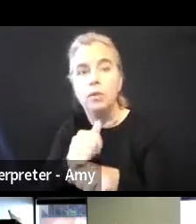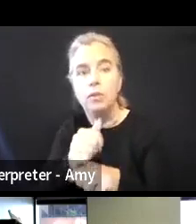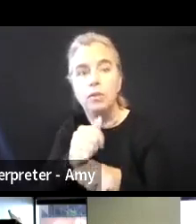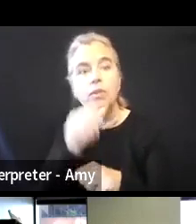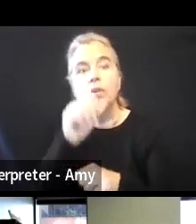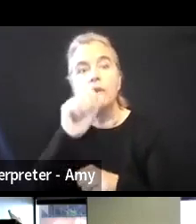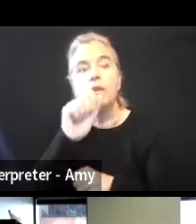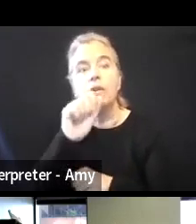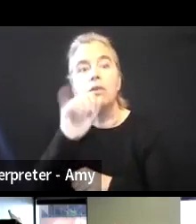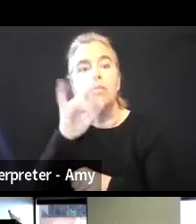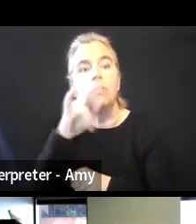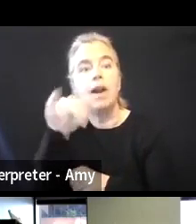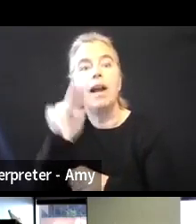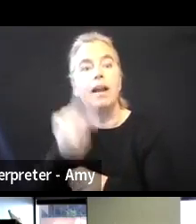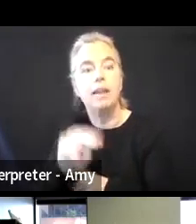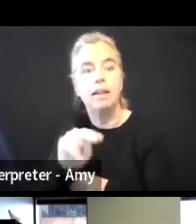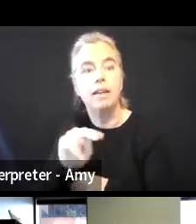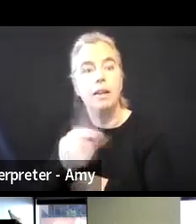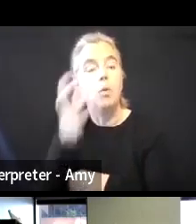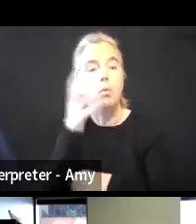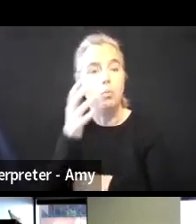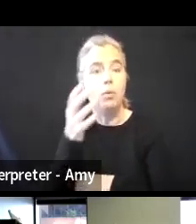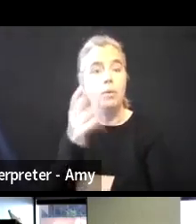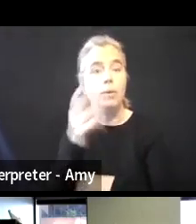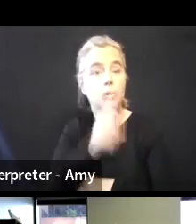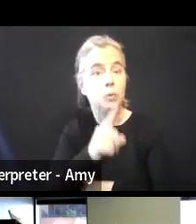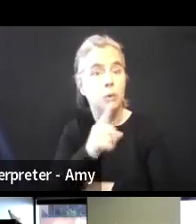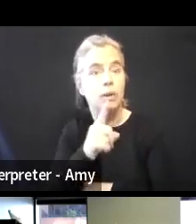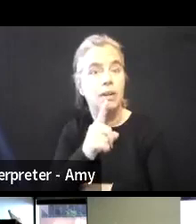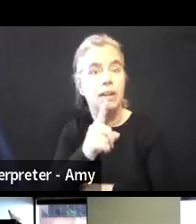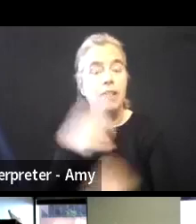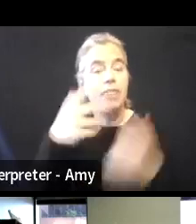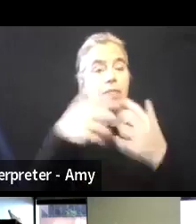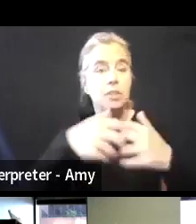will actually communicate with the gate. So we've actually set